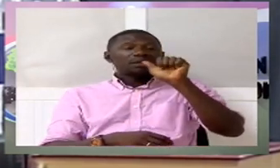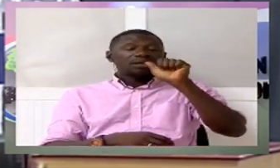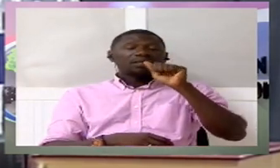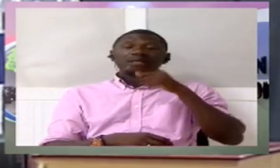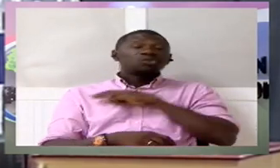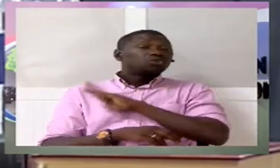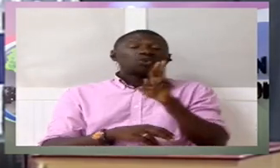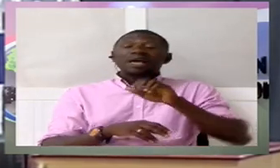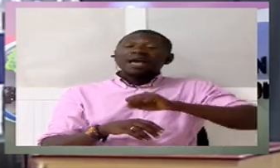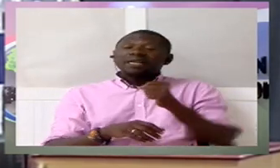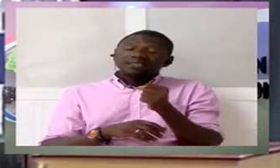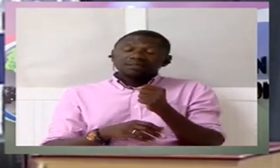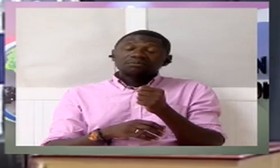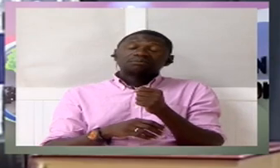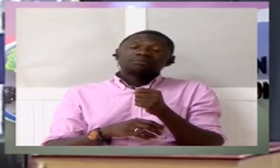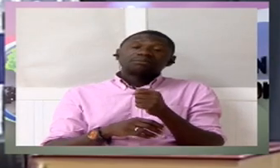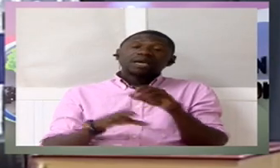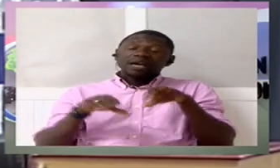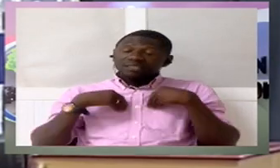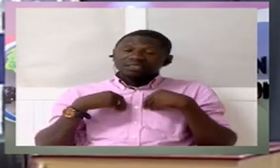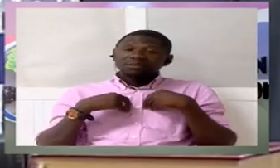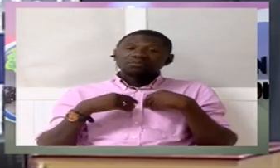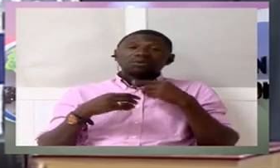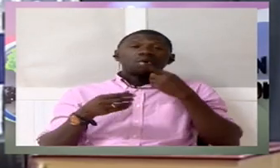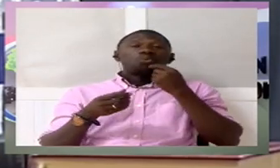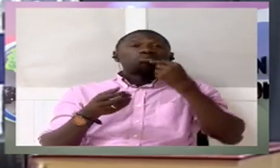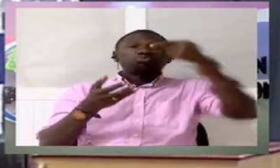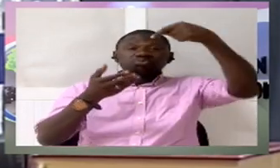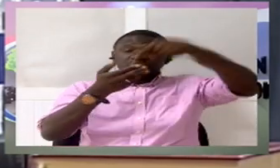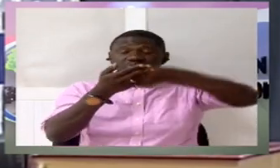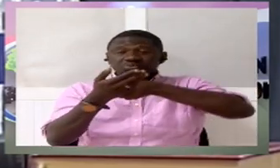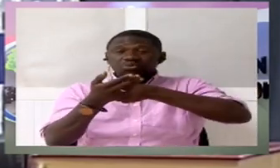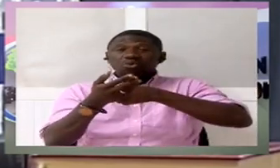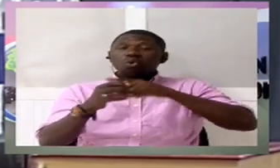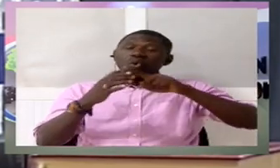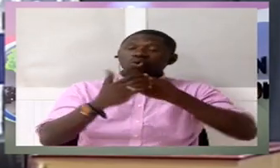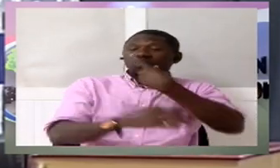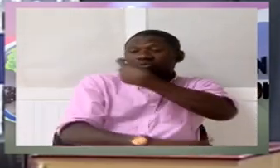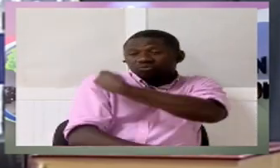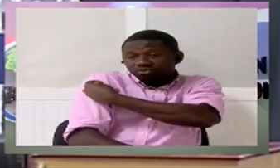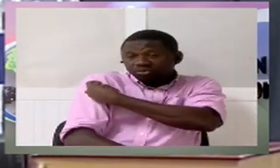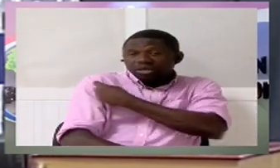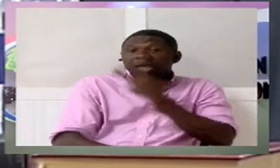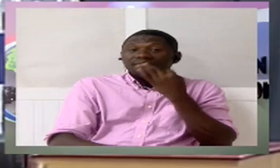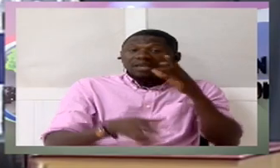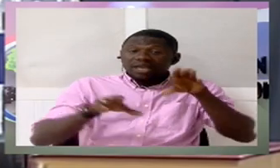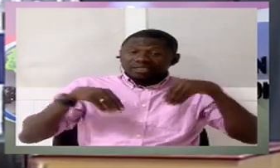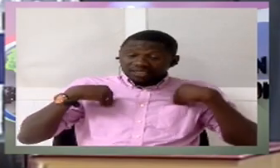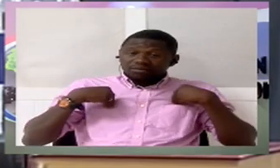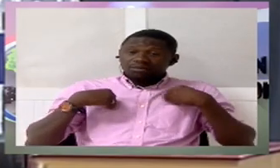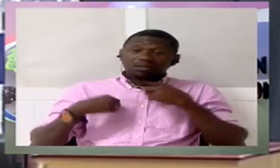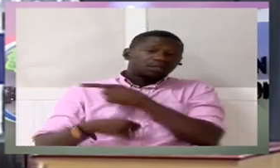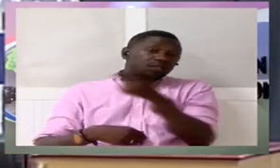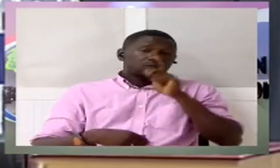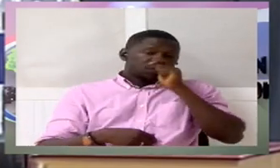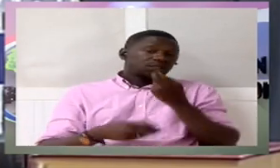on him. Pengu. Let them not inject him. Na sonta doro. If he accept, Bafada. They will kill him. No for Baba. And